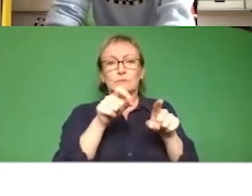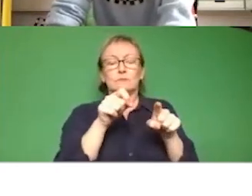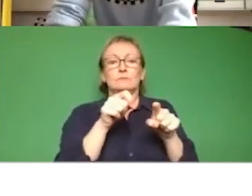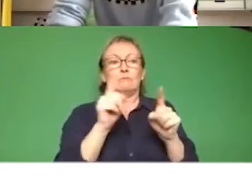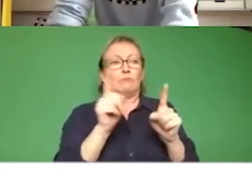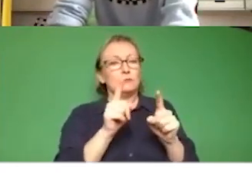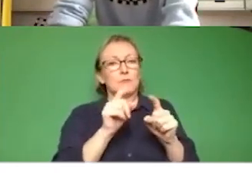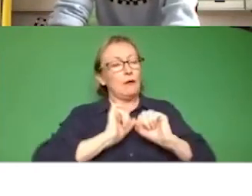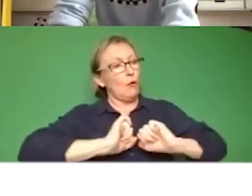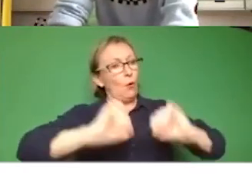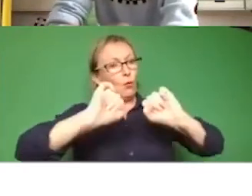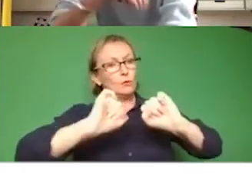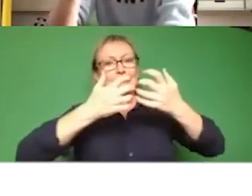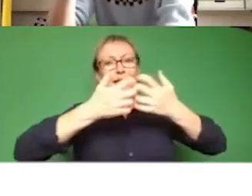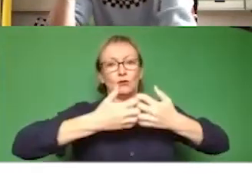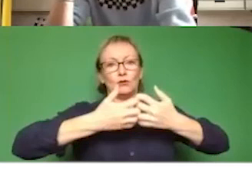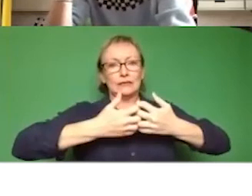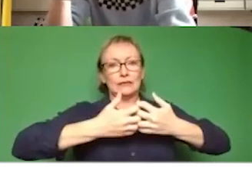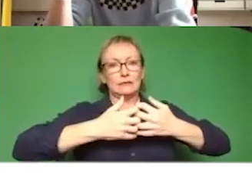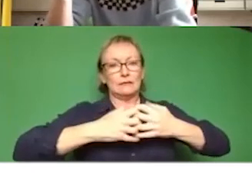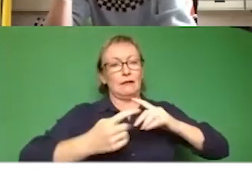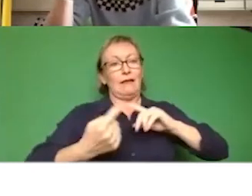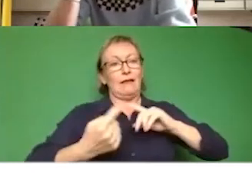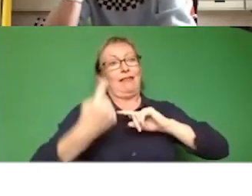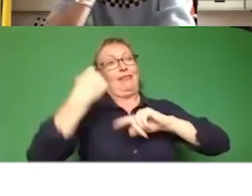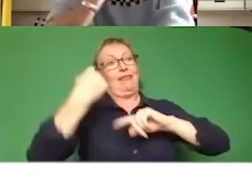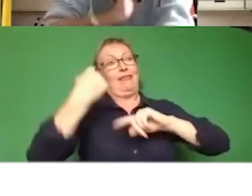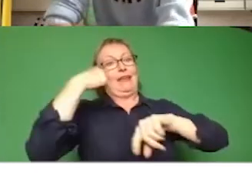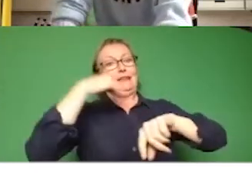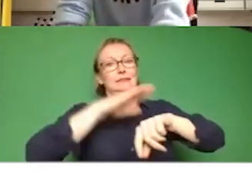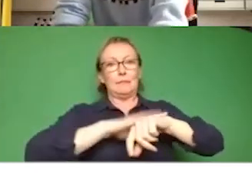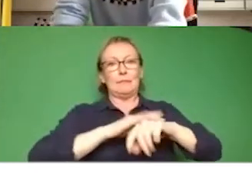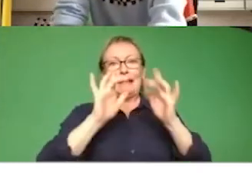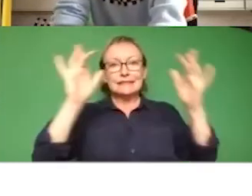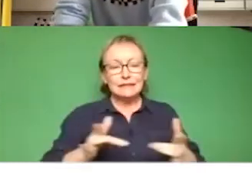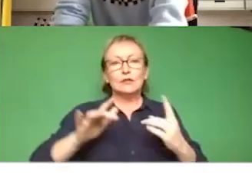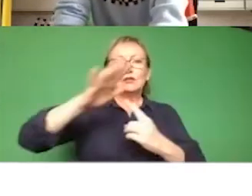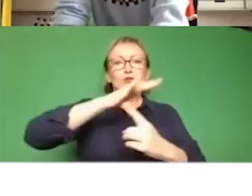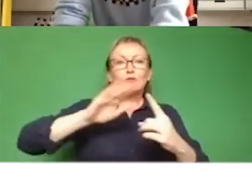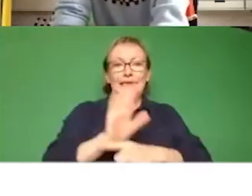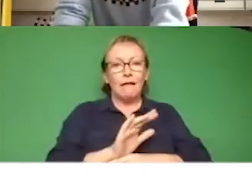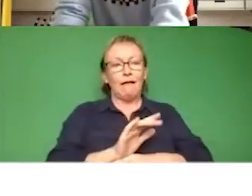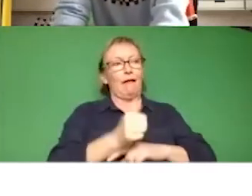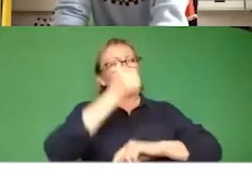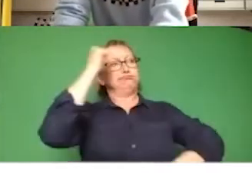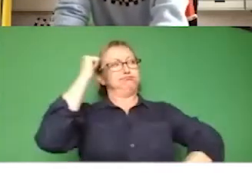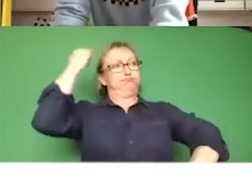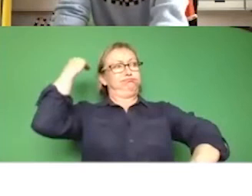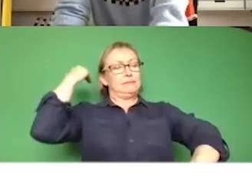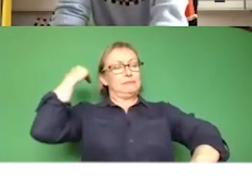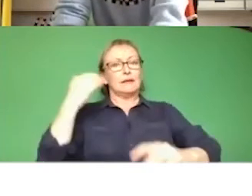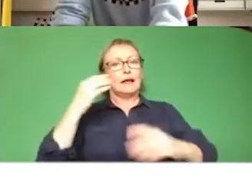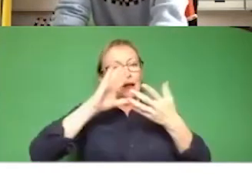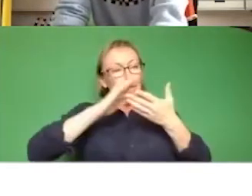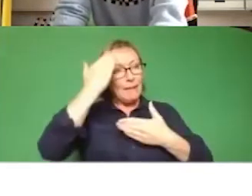had technology, if she had the internet, if she had social media, if she had... you know, I imagine she wouldn't have